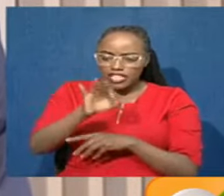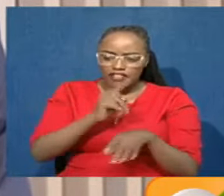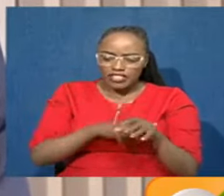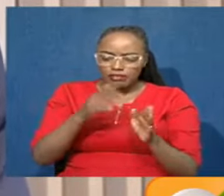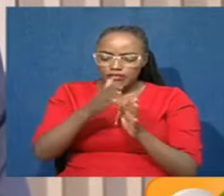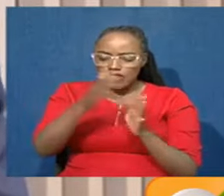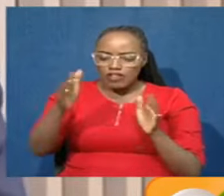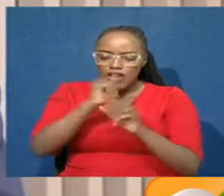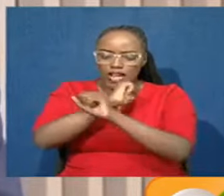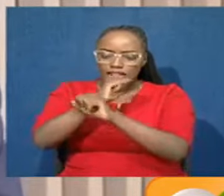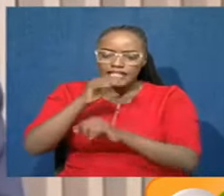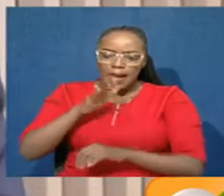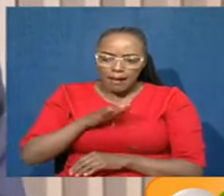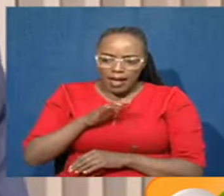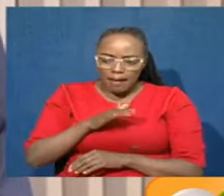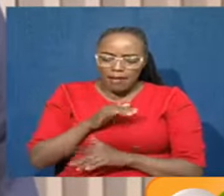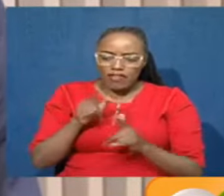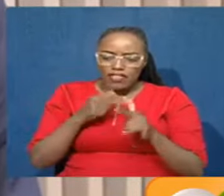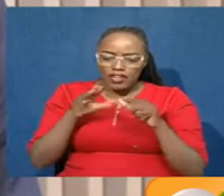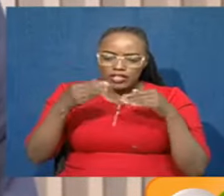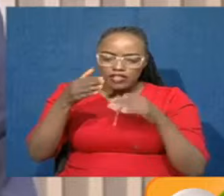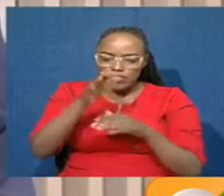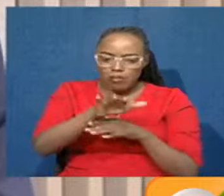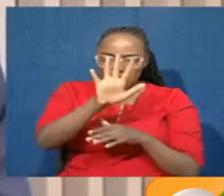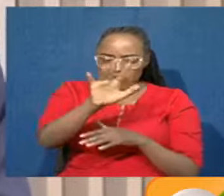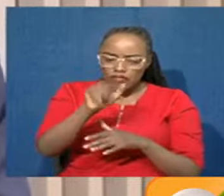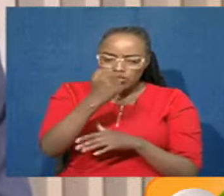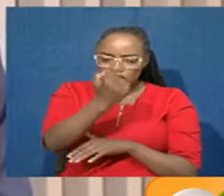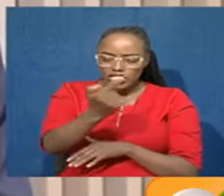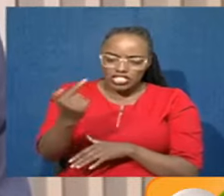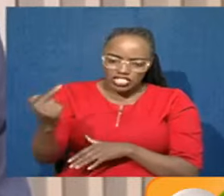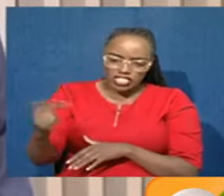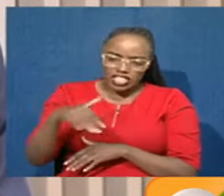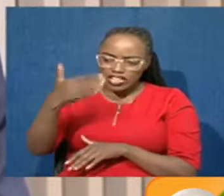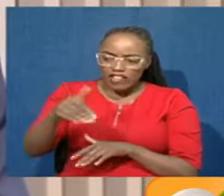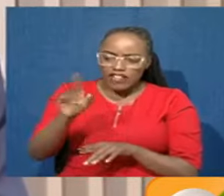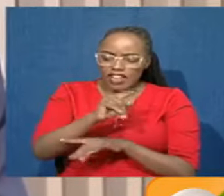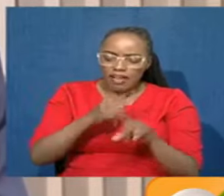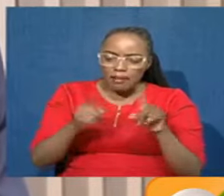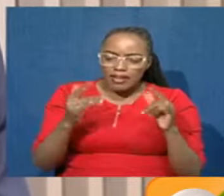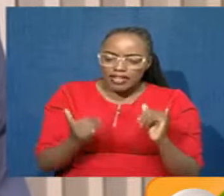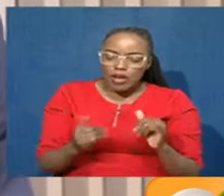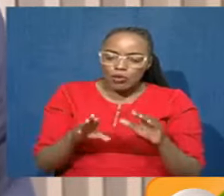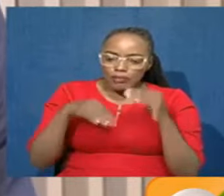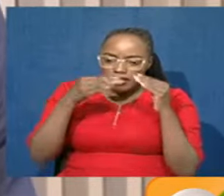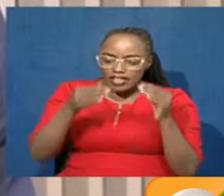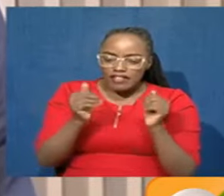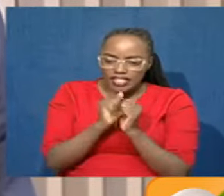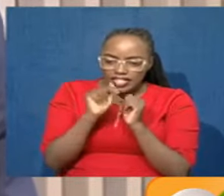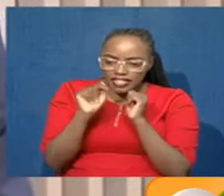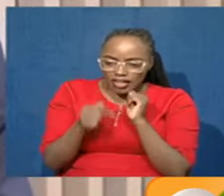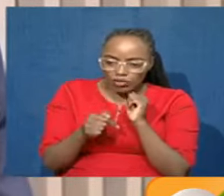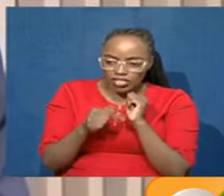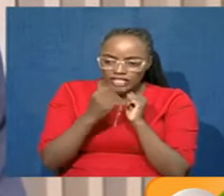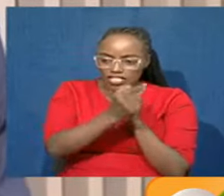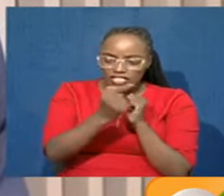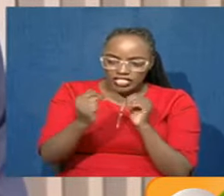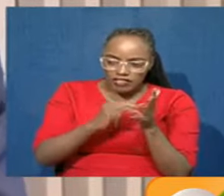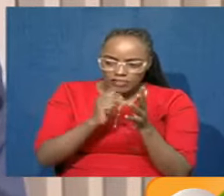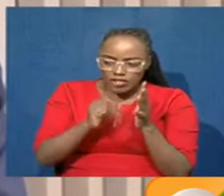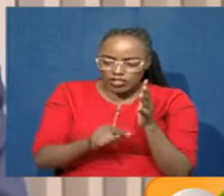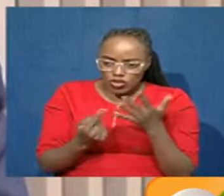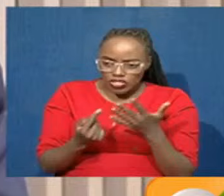the Linda Mama, where we were being reimbursed a rebate of 5,000 shillings per delivery. Now we are being reimbursed 10,000 shillings. Mm-hmm. And therefore, this